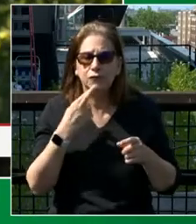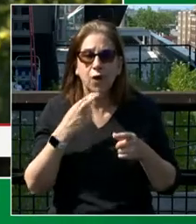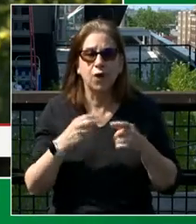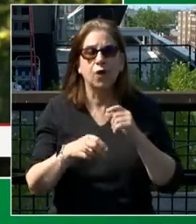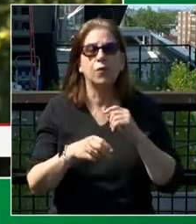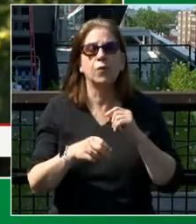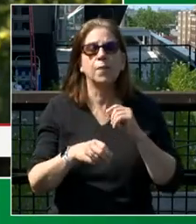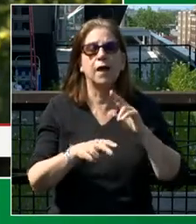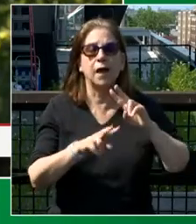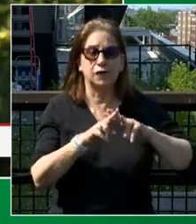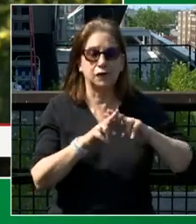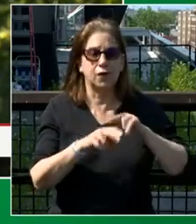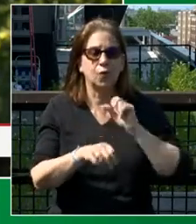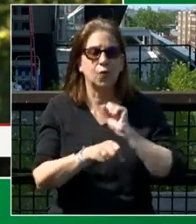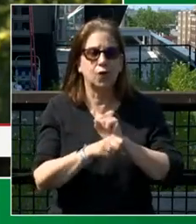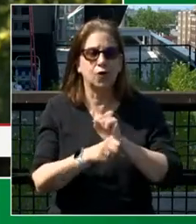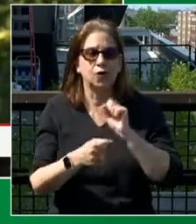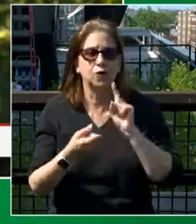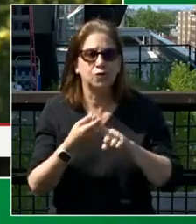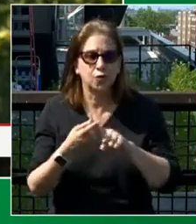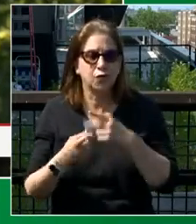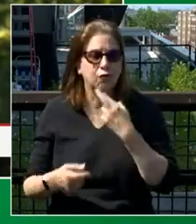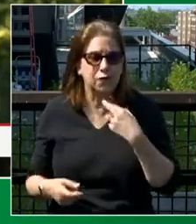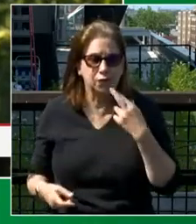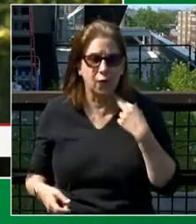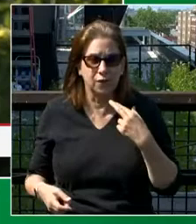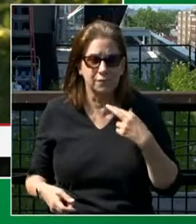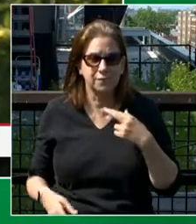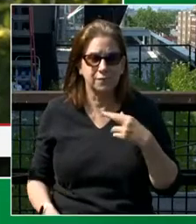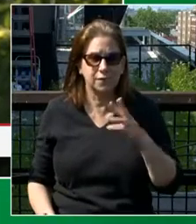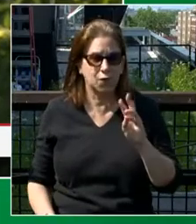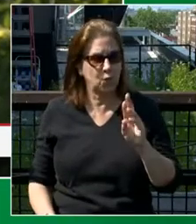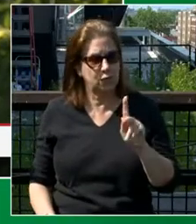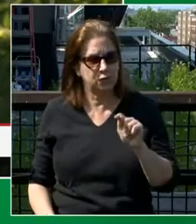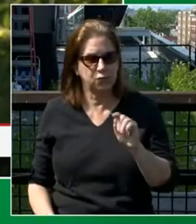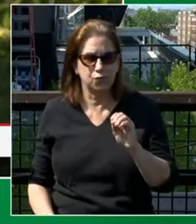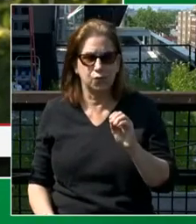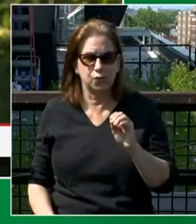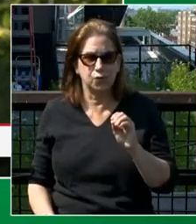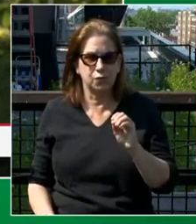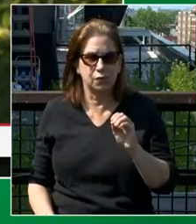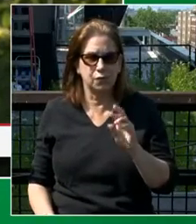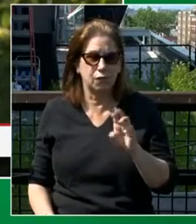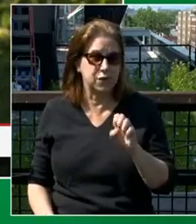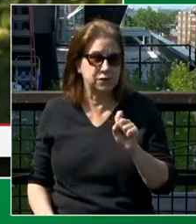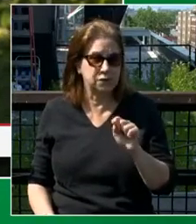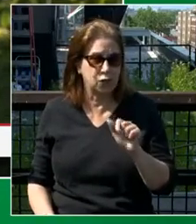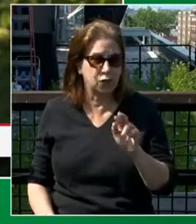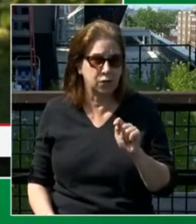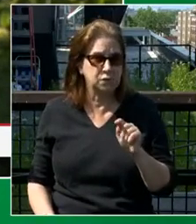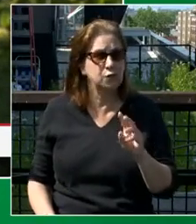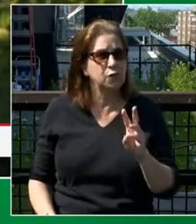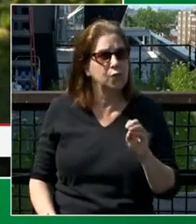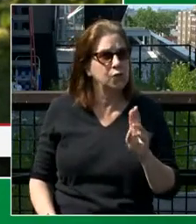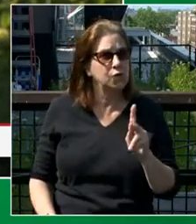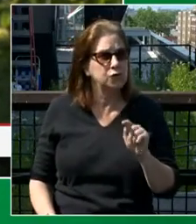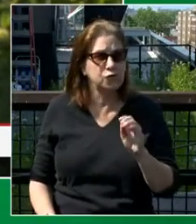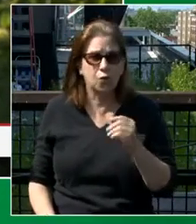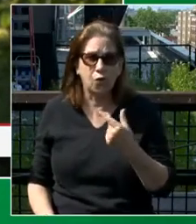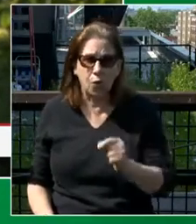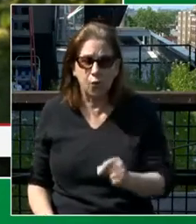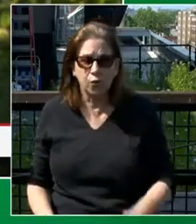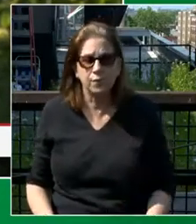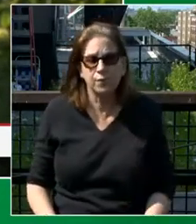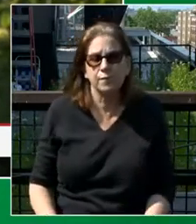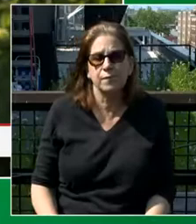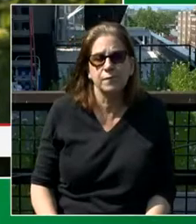we've added another layer. On those days, we understand that a lot of employers are thinking about how employees come